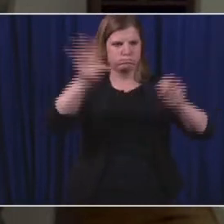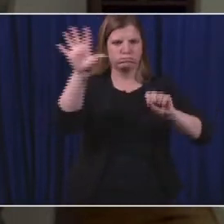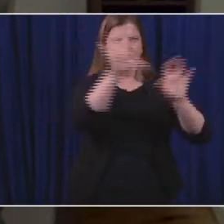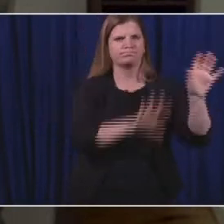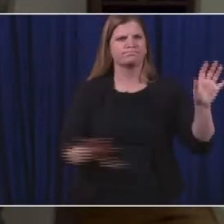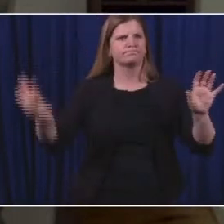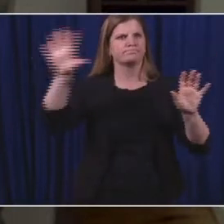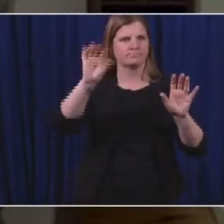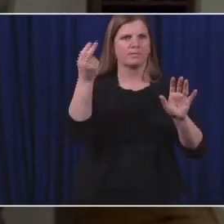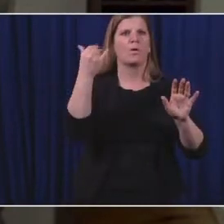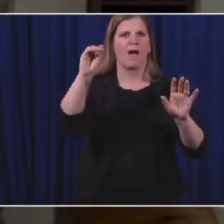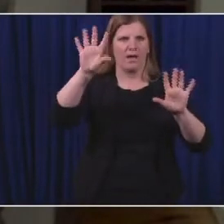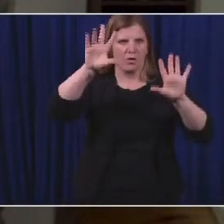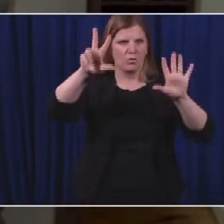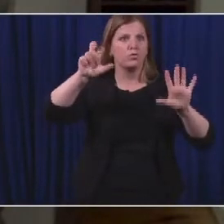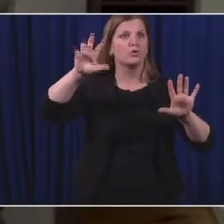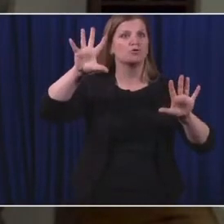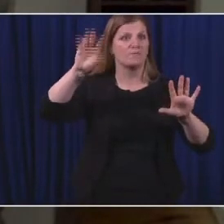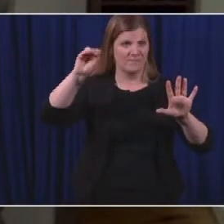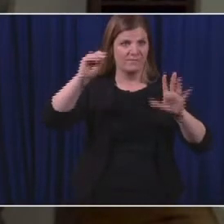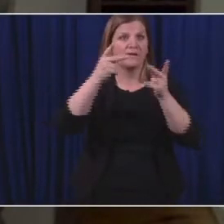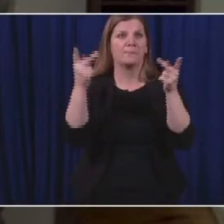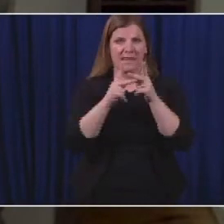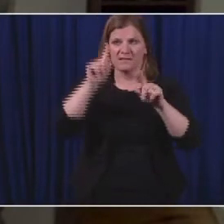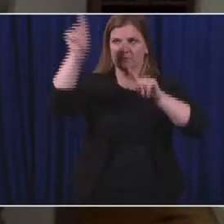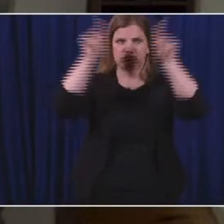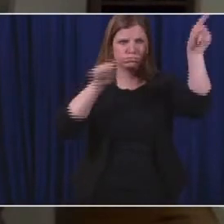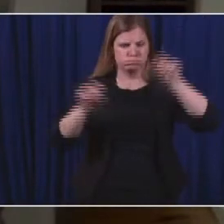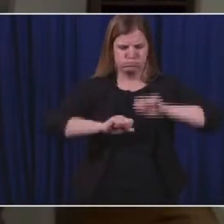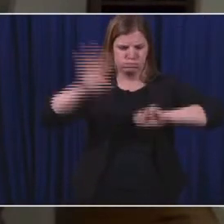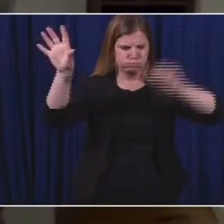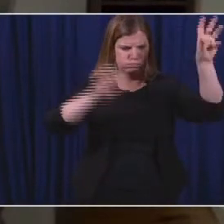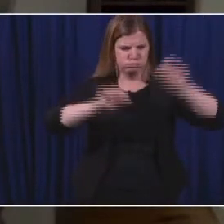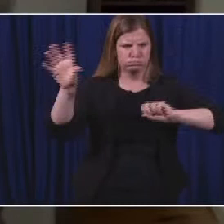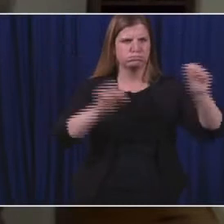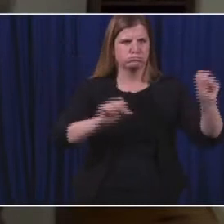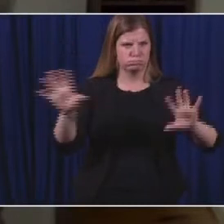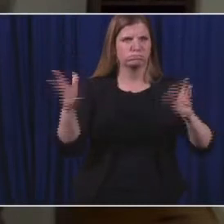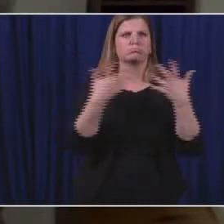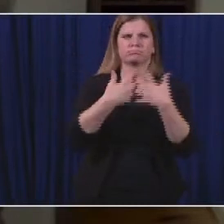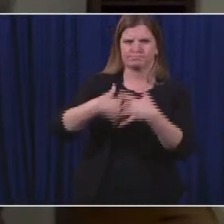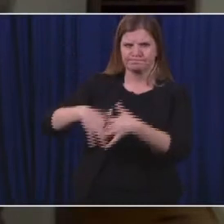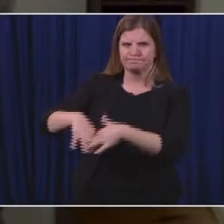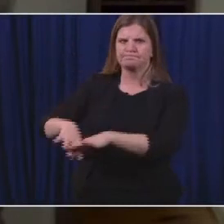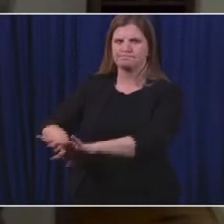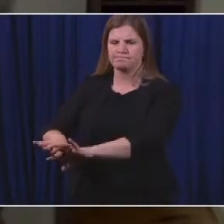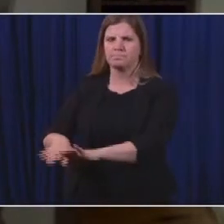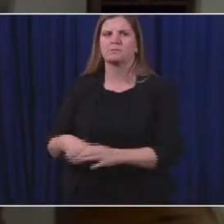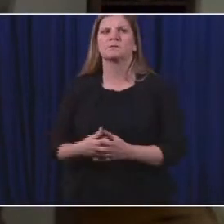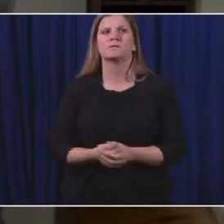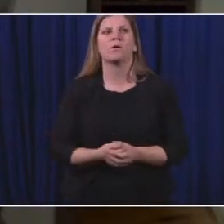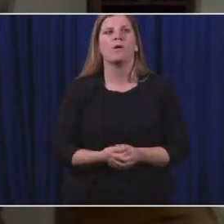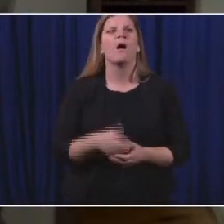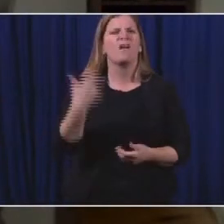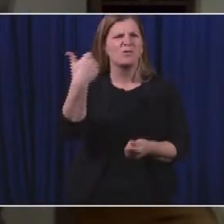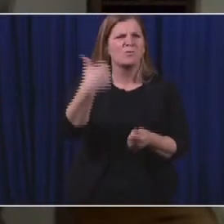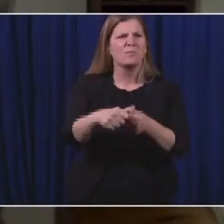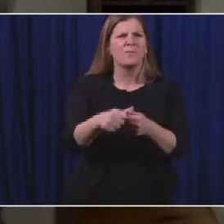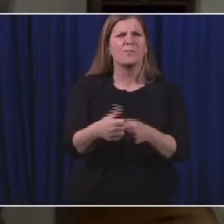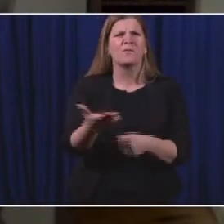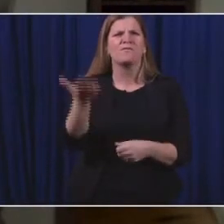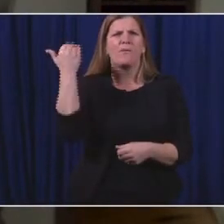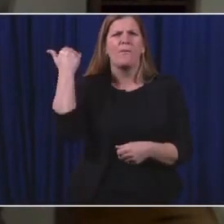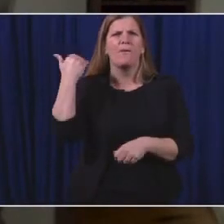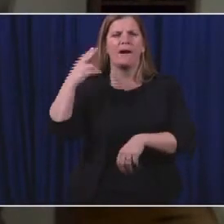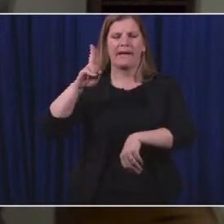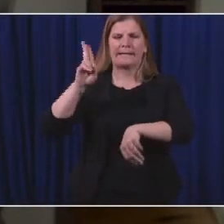good news as well. And as you may recall, when we talked about the National Guard and when Fran and I went out there to look at